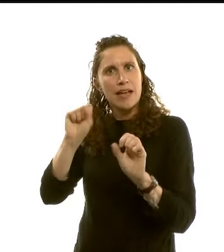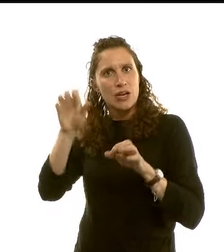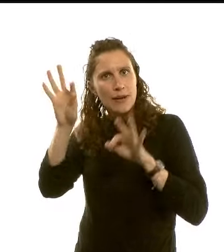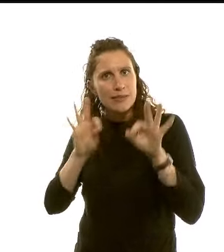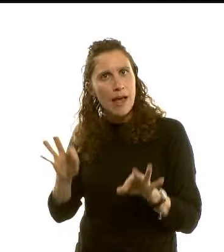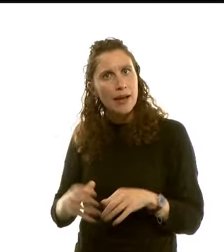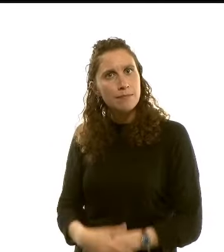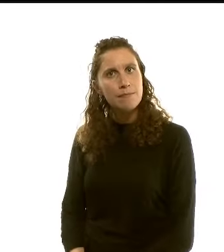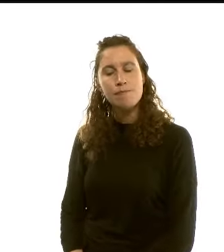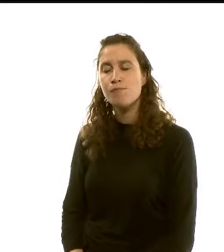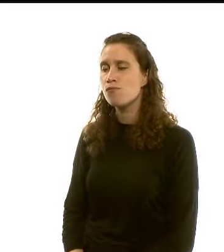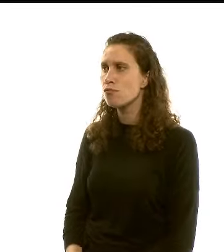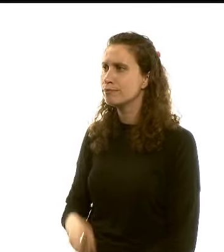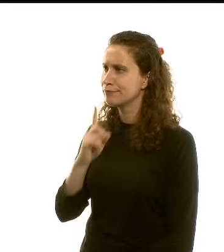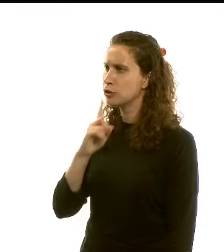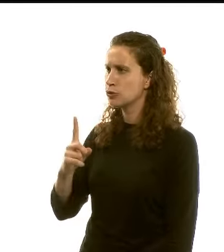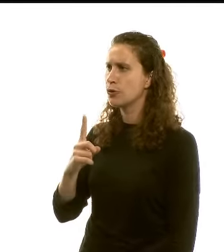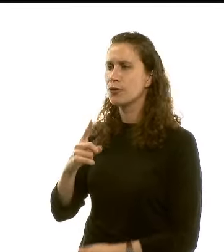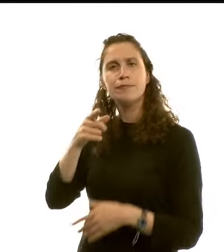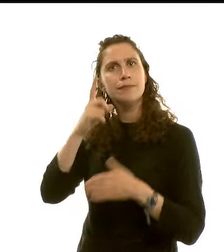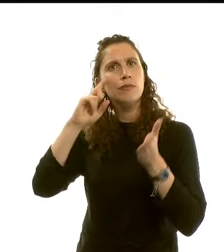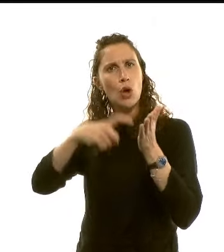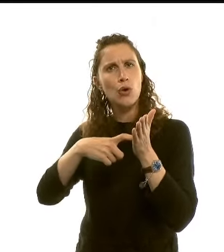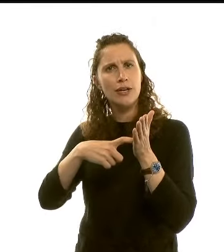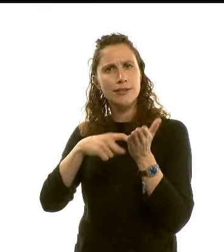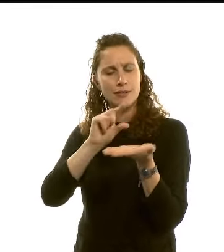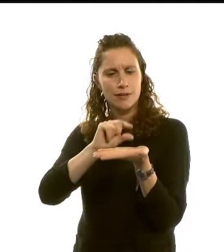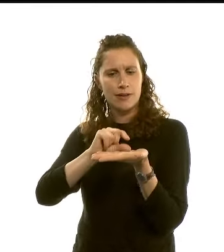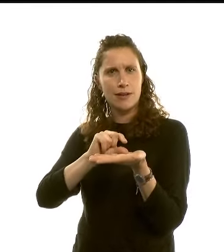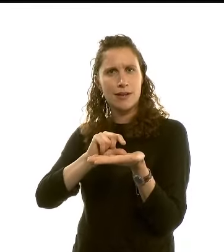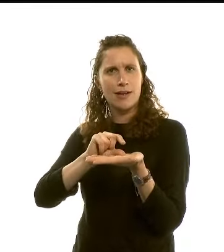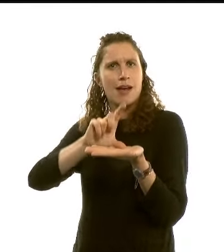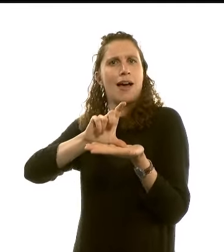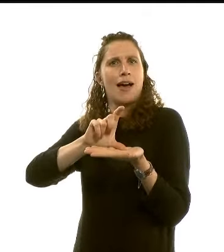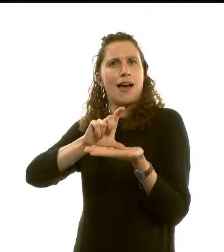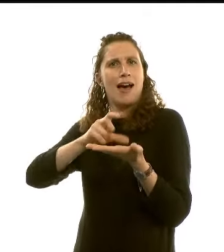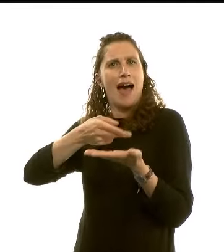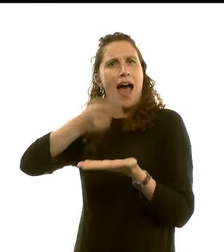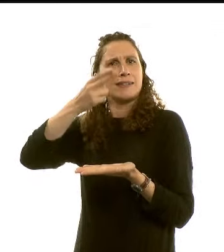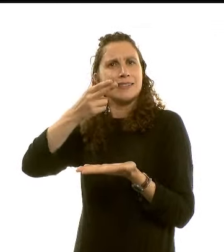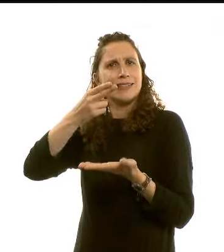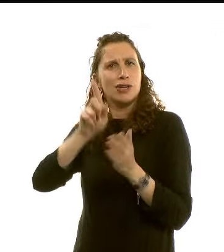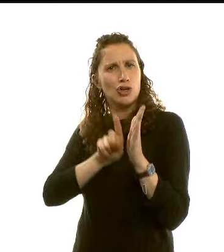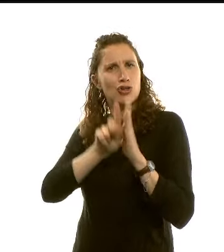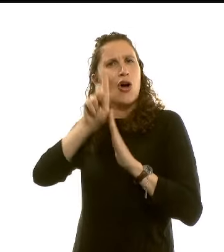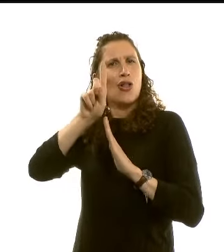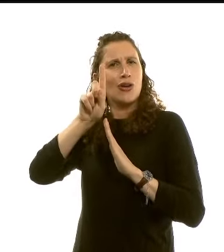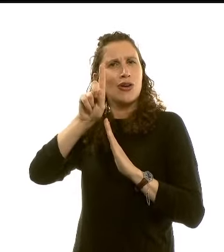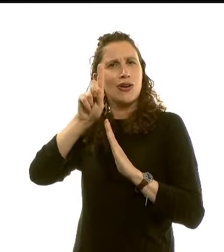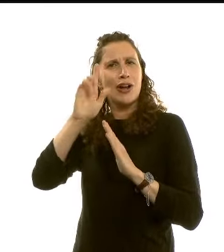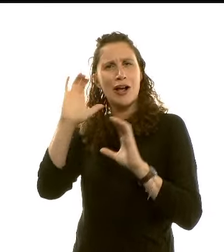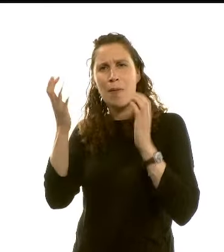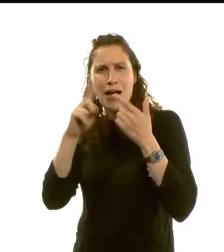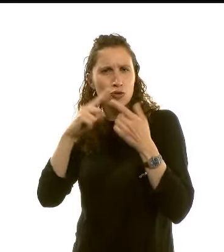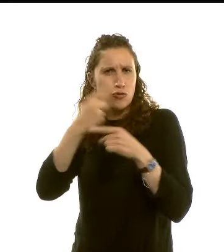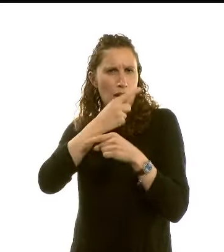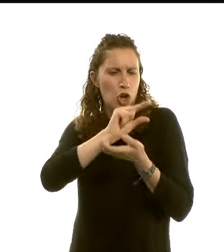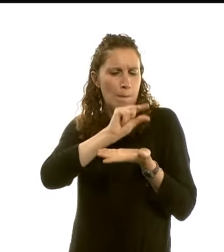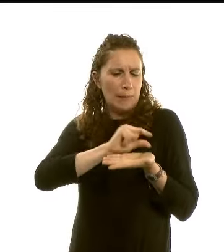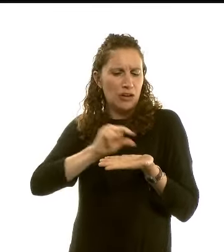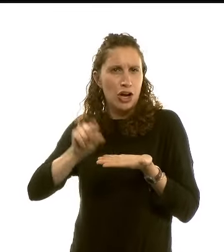Sure. The first thing you'll notice of the minifigure, of course, is their height. They're a lot more taller as compared to the